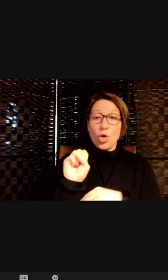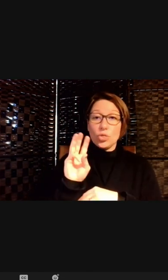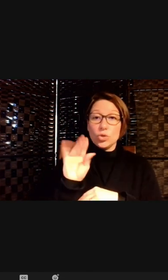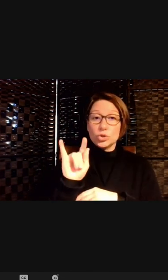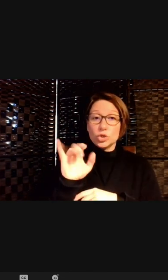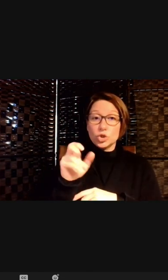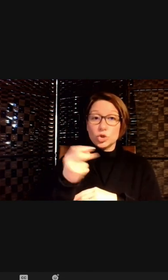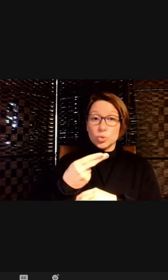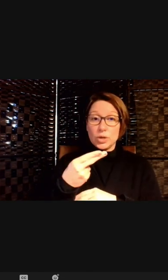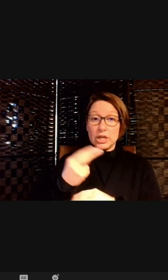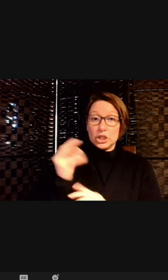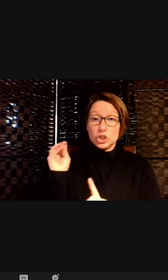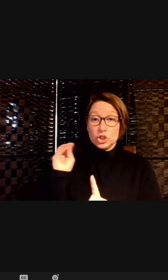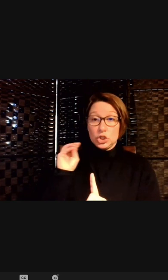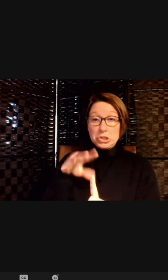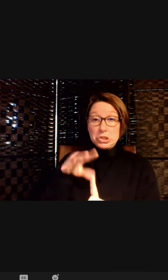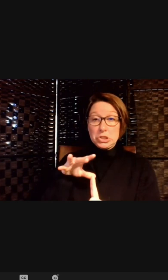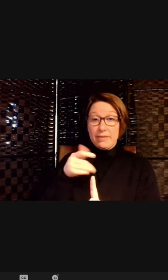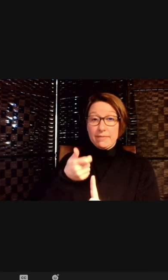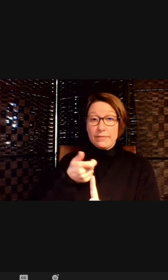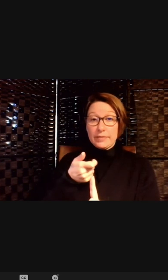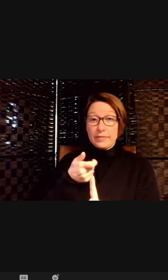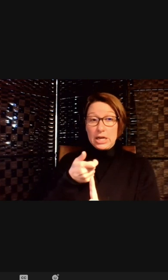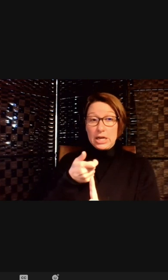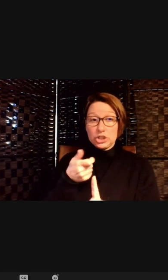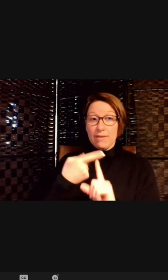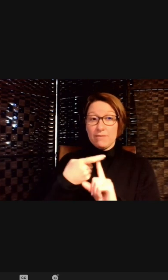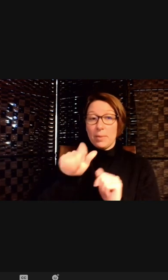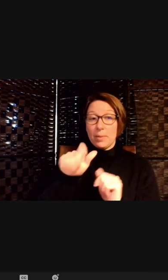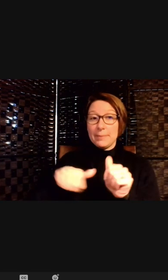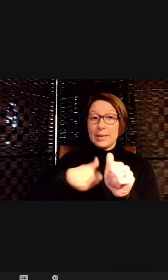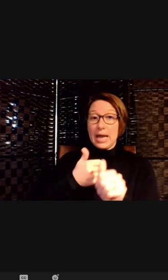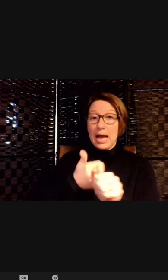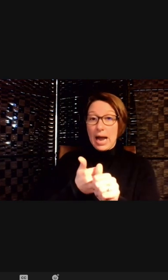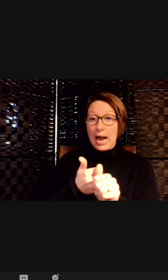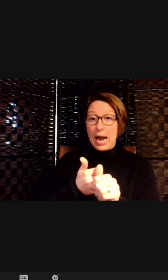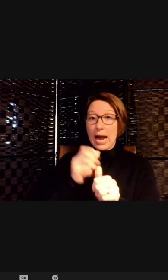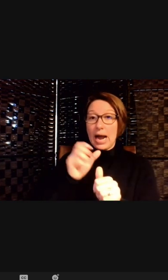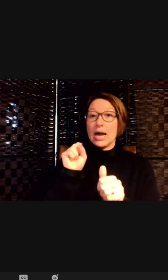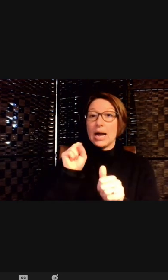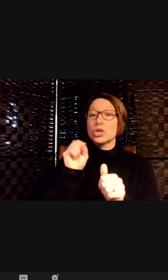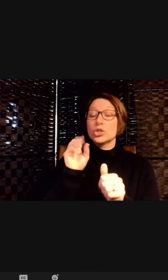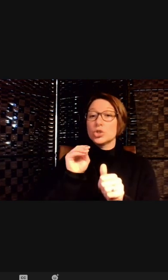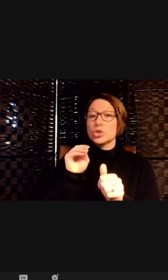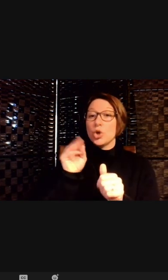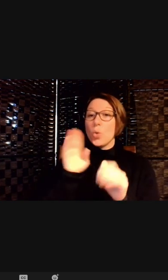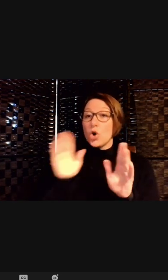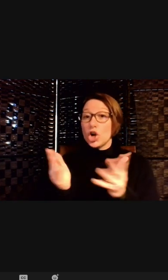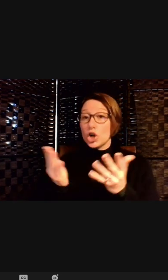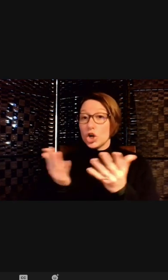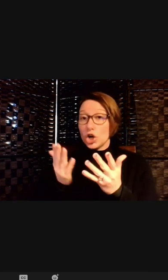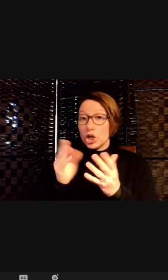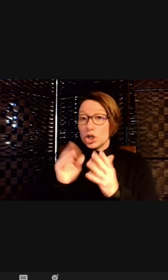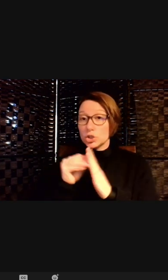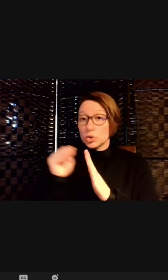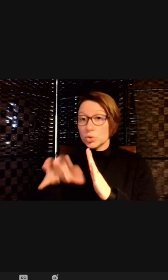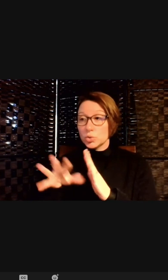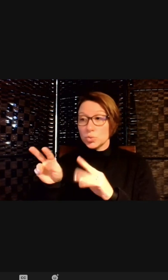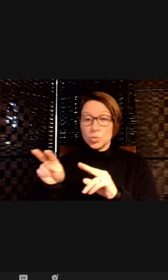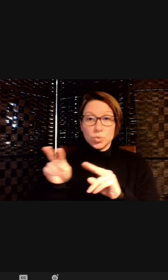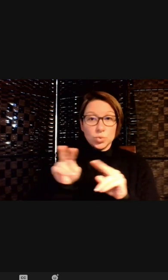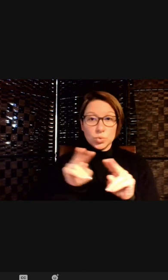from behind the student onto the switch to encourage her to use her vision to locate the switch before hitting. Or D,